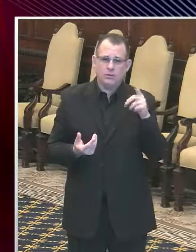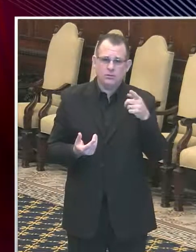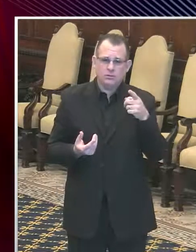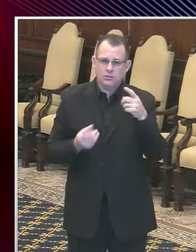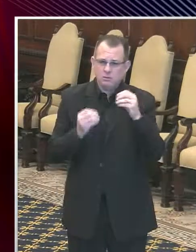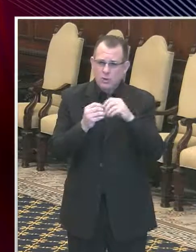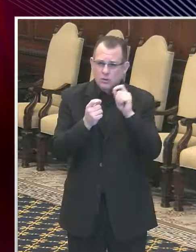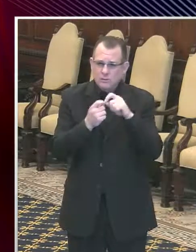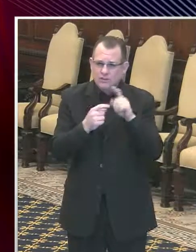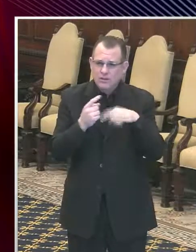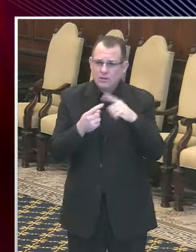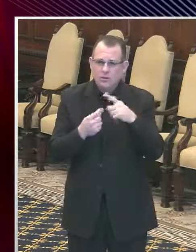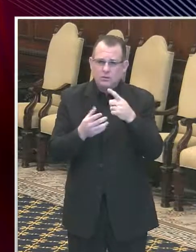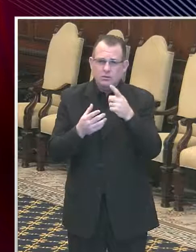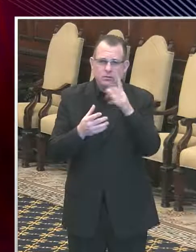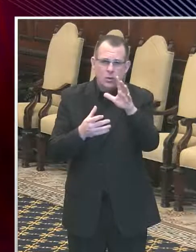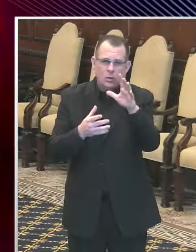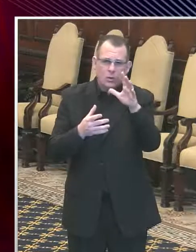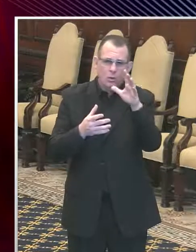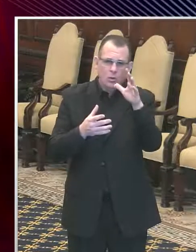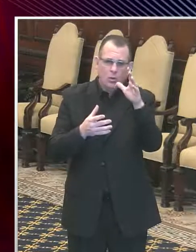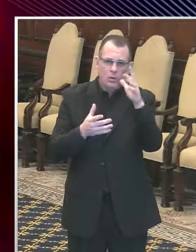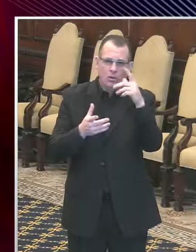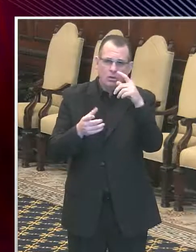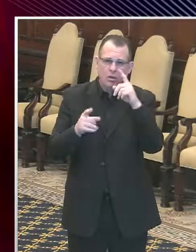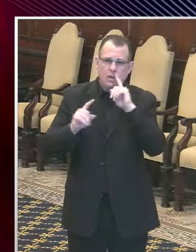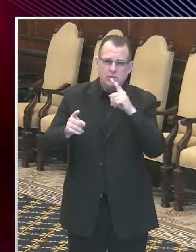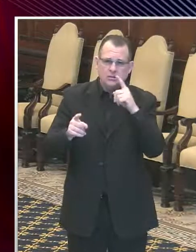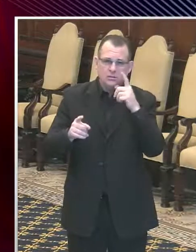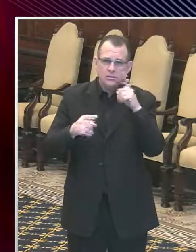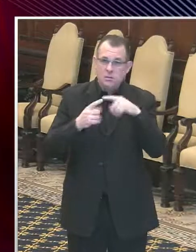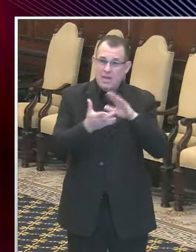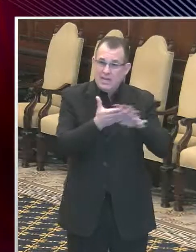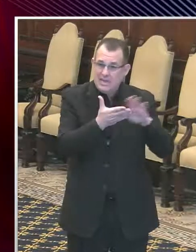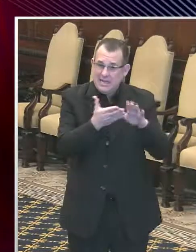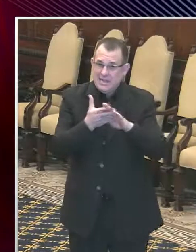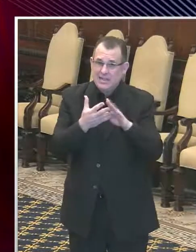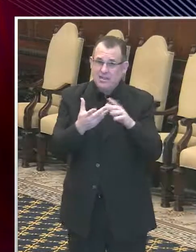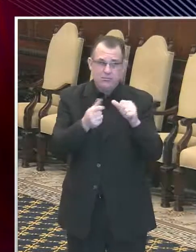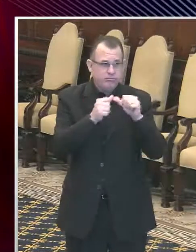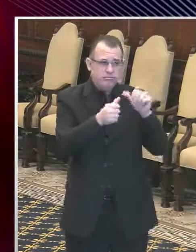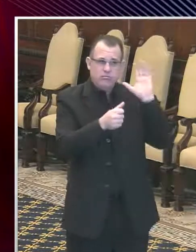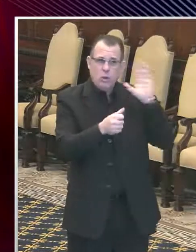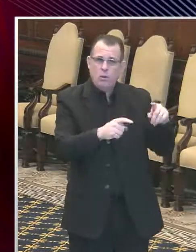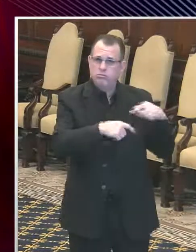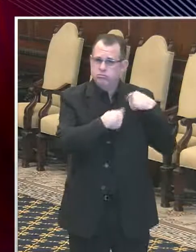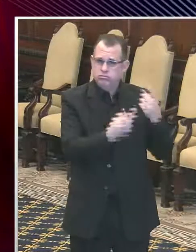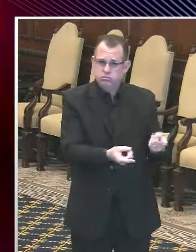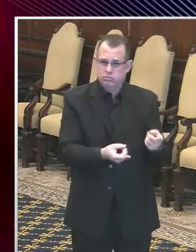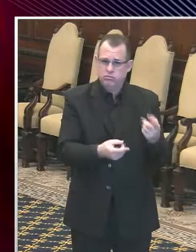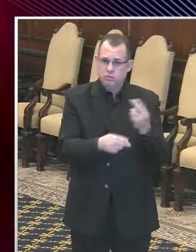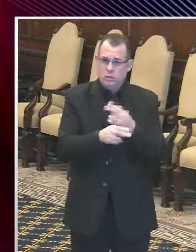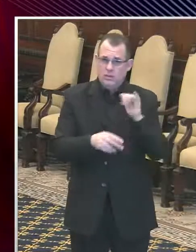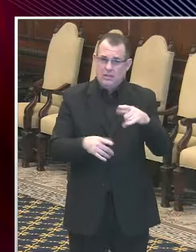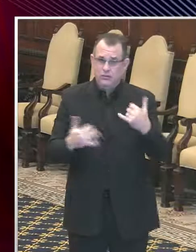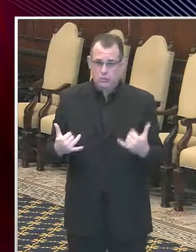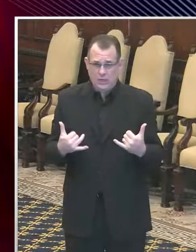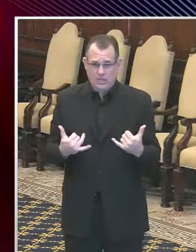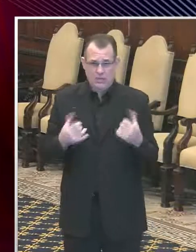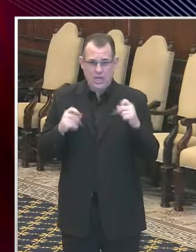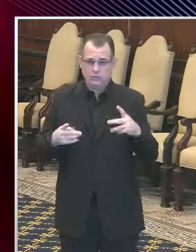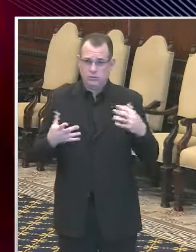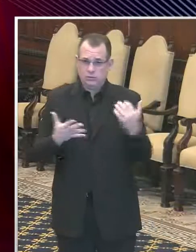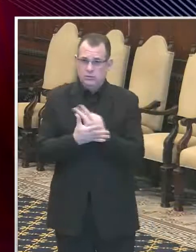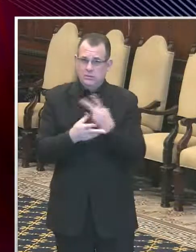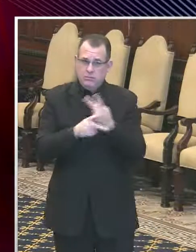on what you're looking at. It is ongoing, so they are using this opportunity as a way to move forward. But if you're looking for more specifics